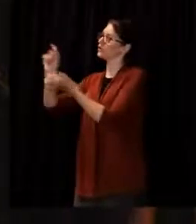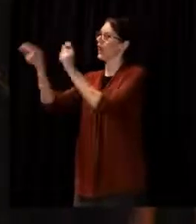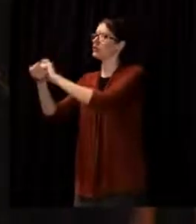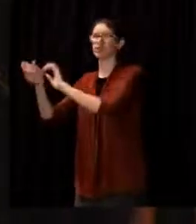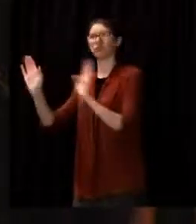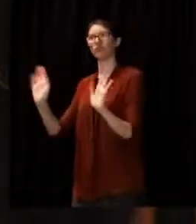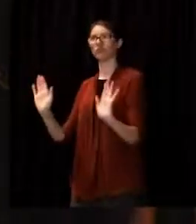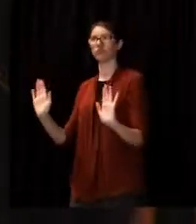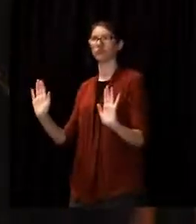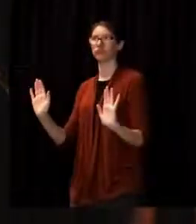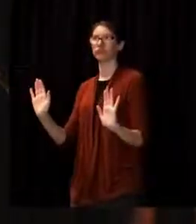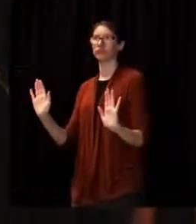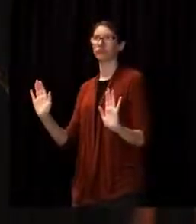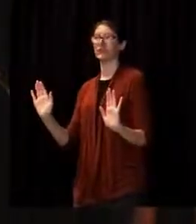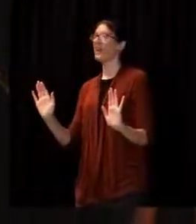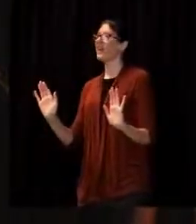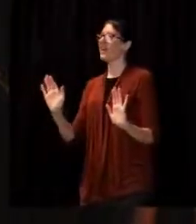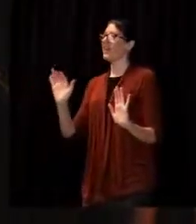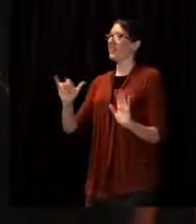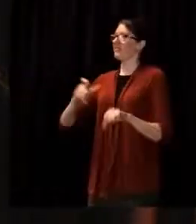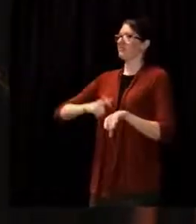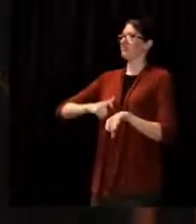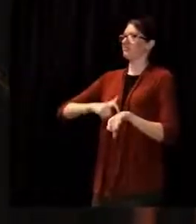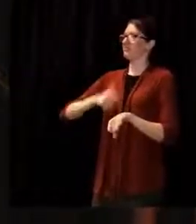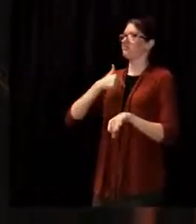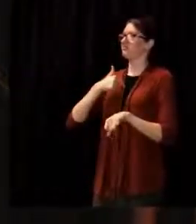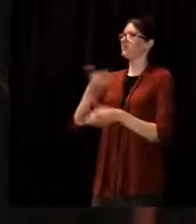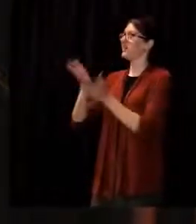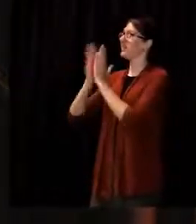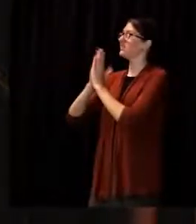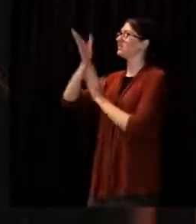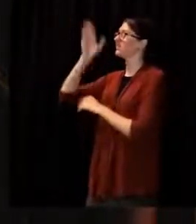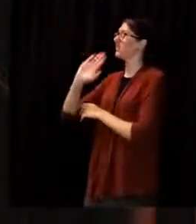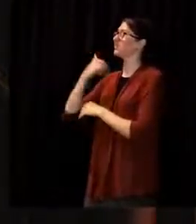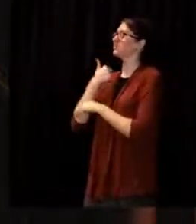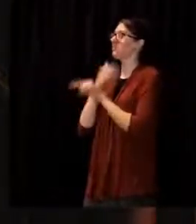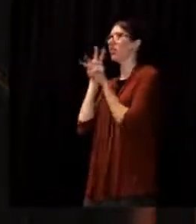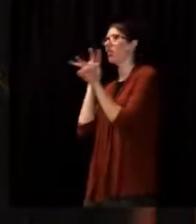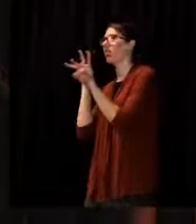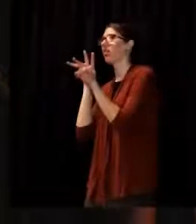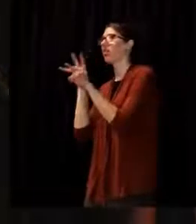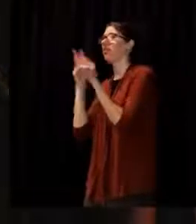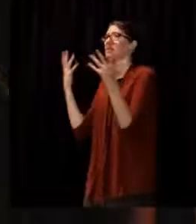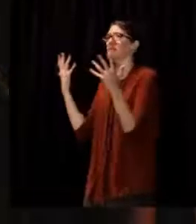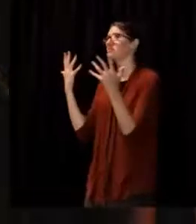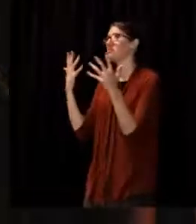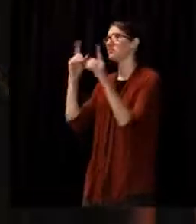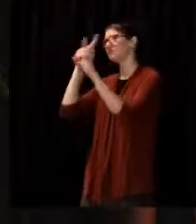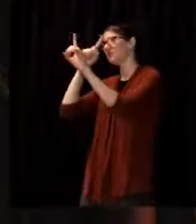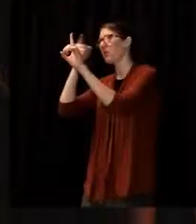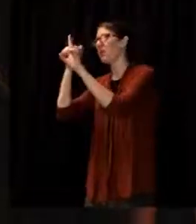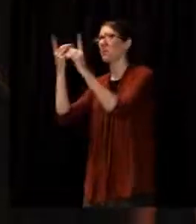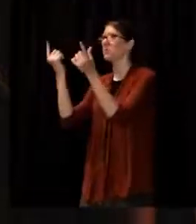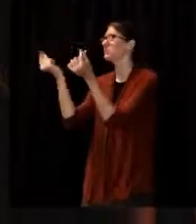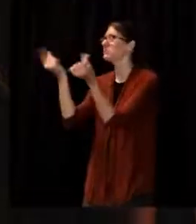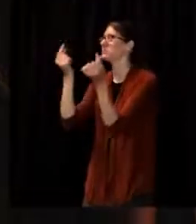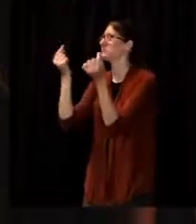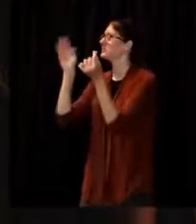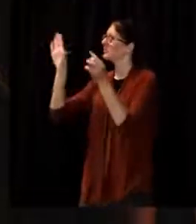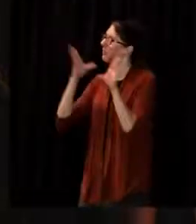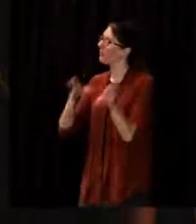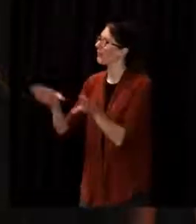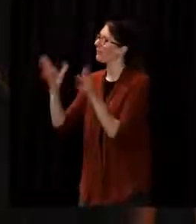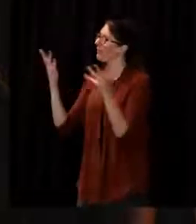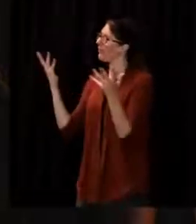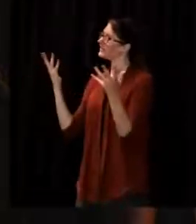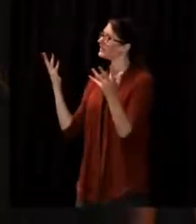during this time period, I kept asking God in my own prayers as we were looking ahead, God, what in the world are you doing? As time went on, I